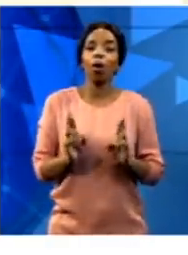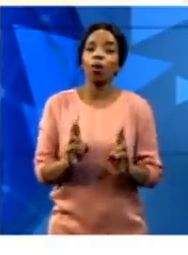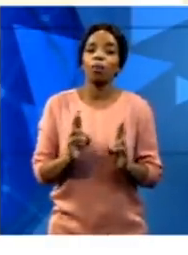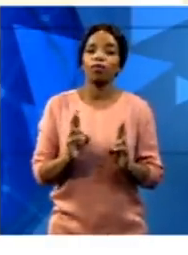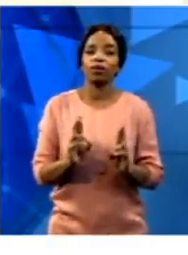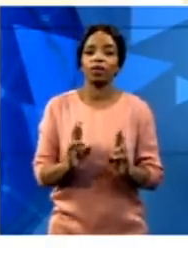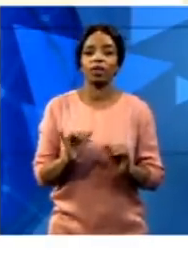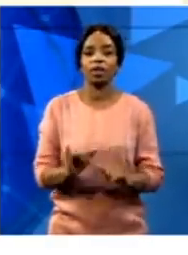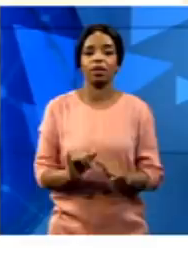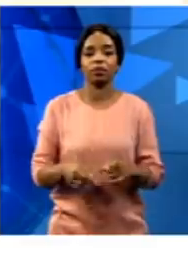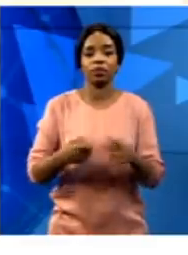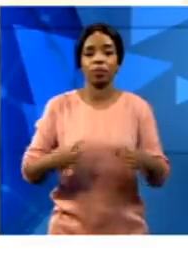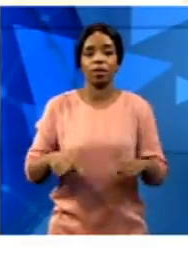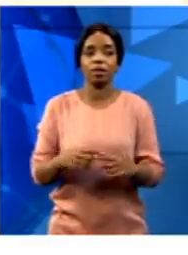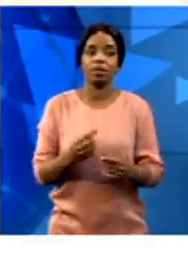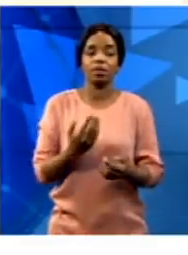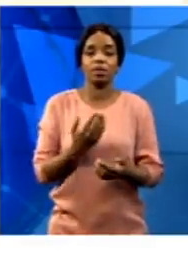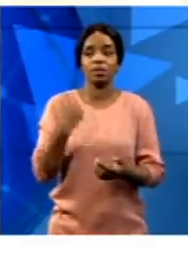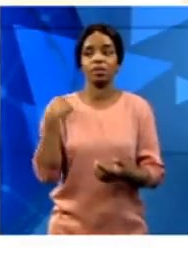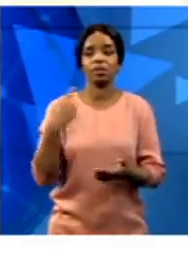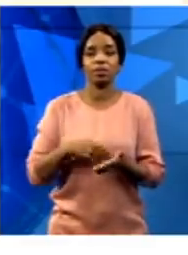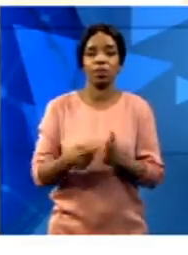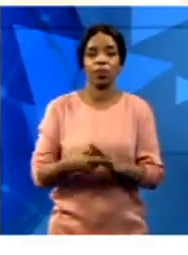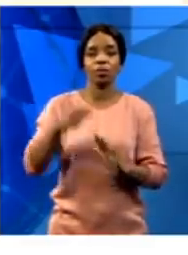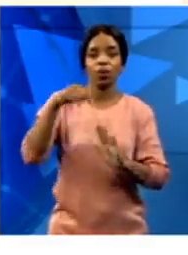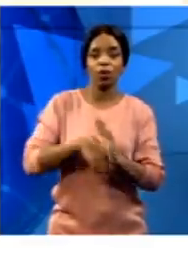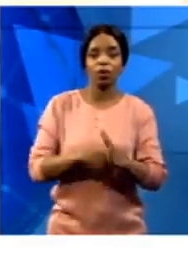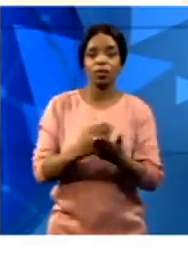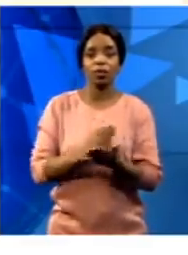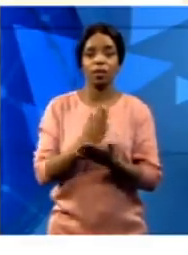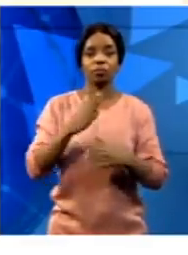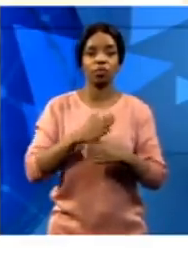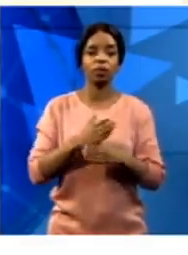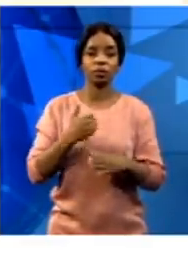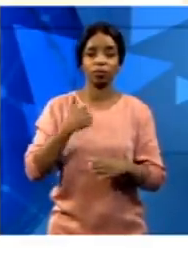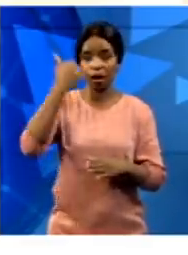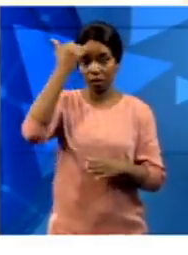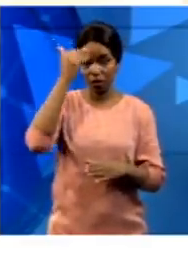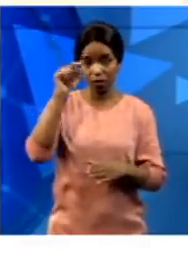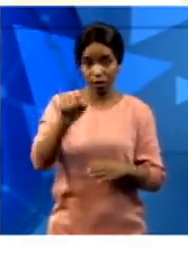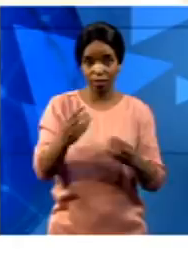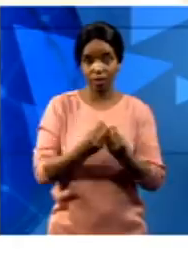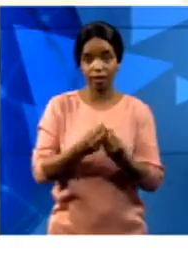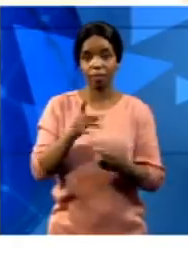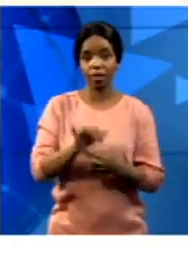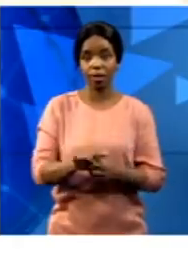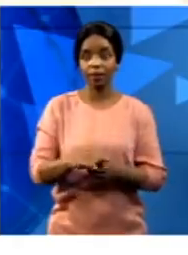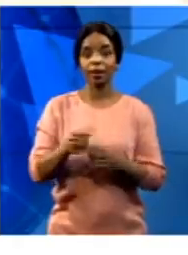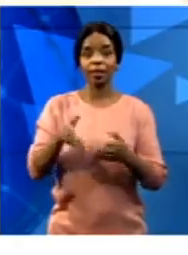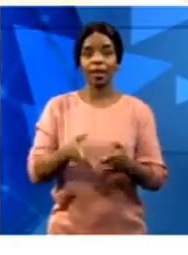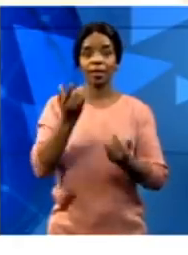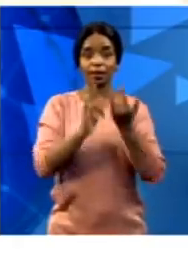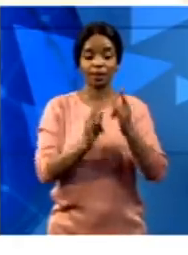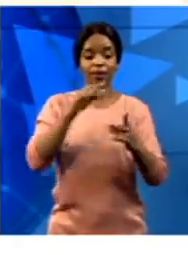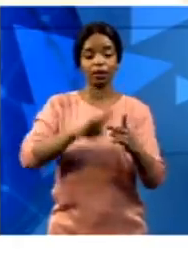add some of the jobs that we've lost in these weeks. And that's certainly something that I know the city and the province in the Cape, together with agencies